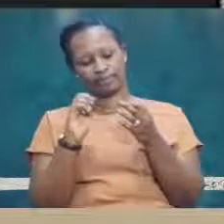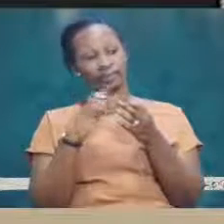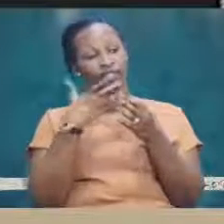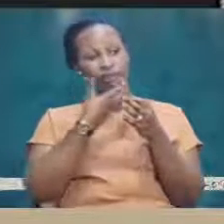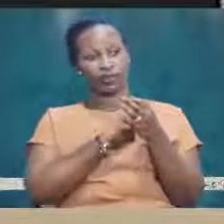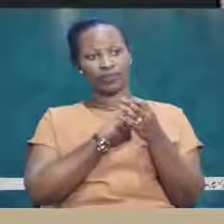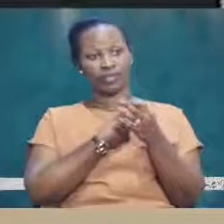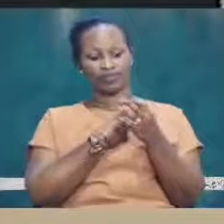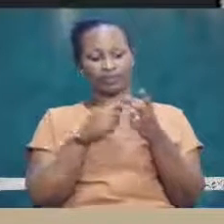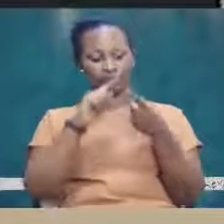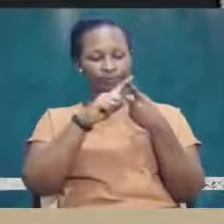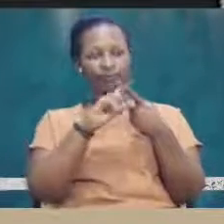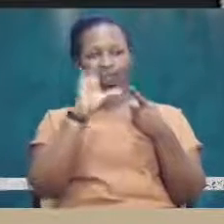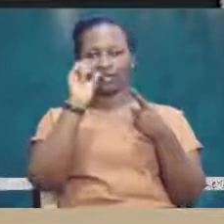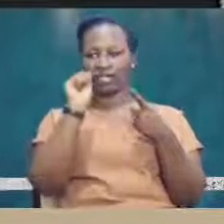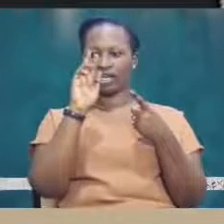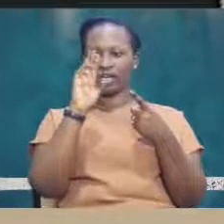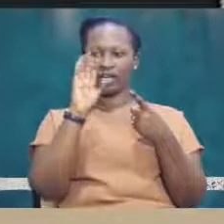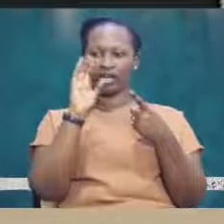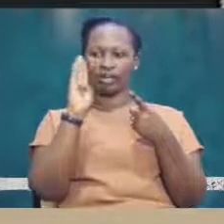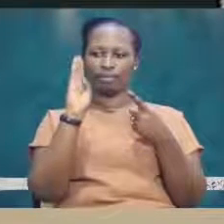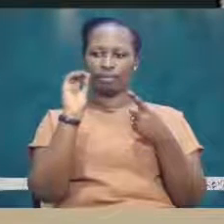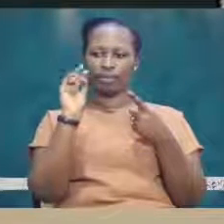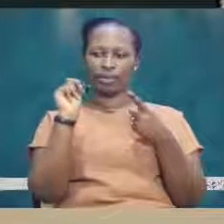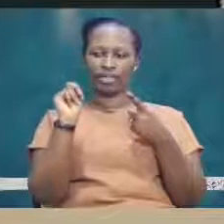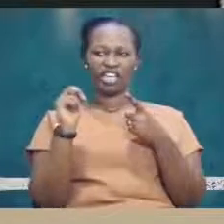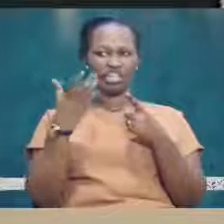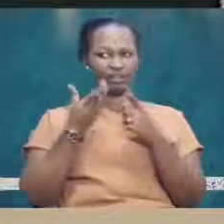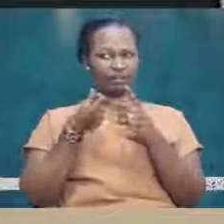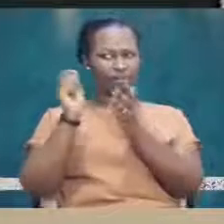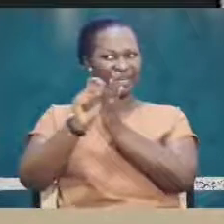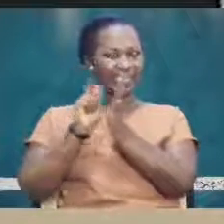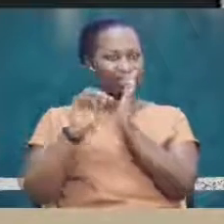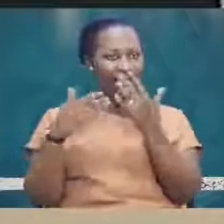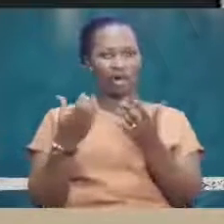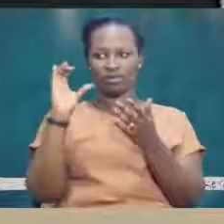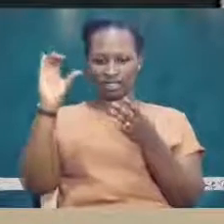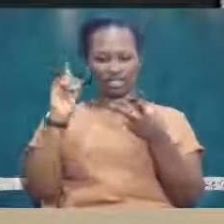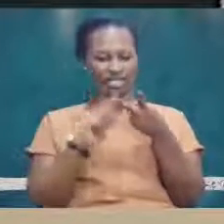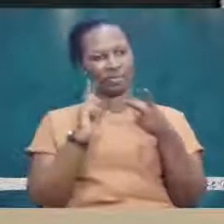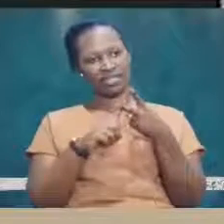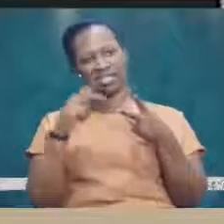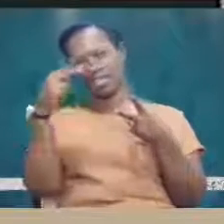and the symbol for carbon is C. We have hydrogen.